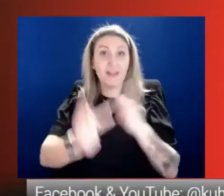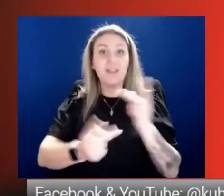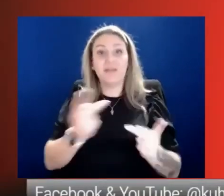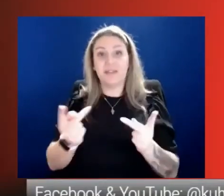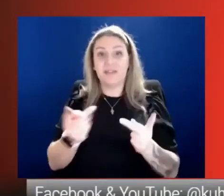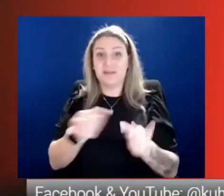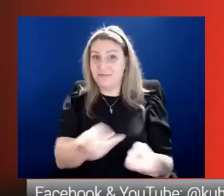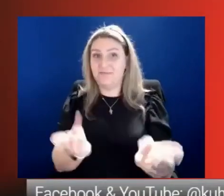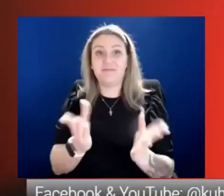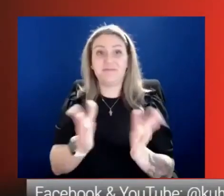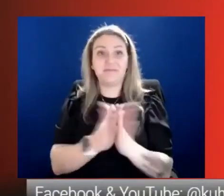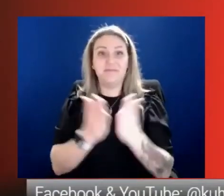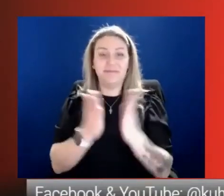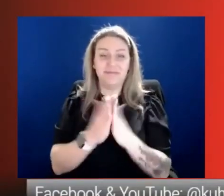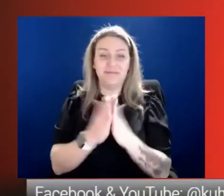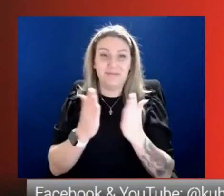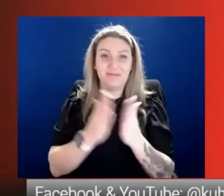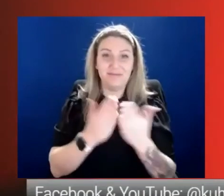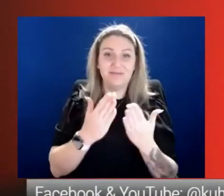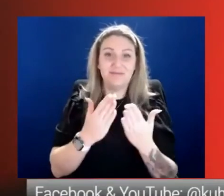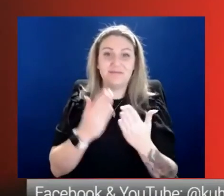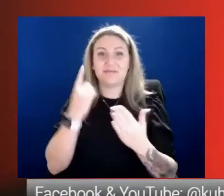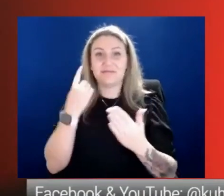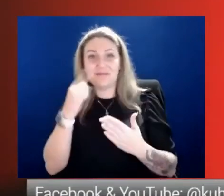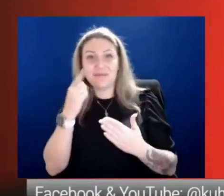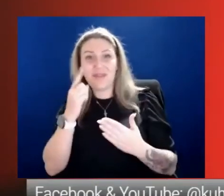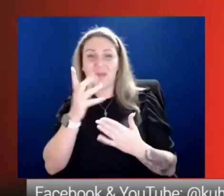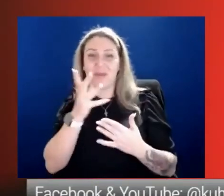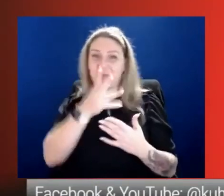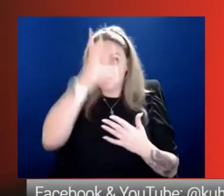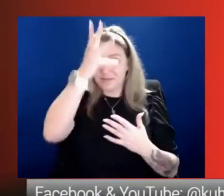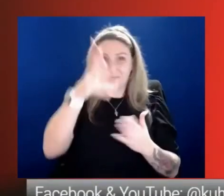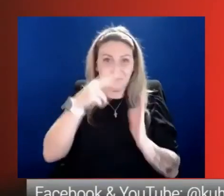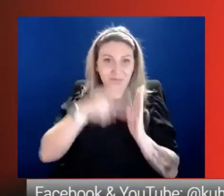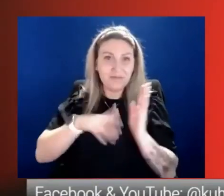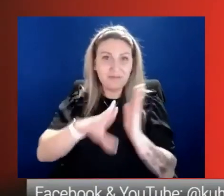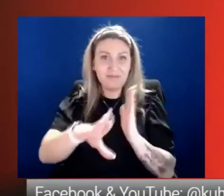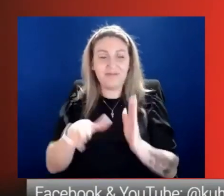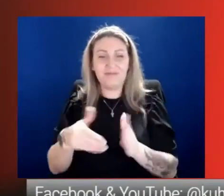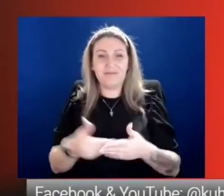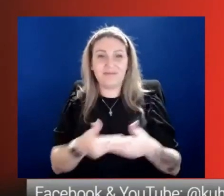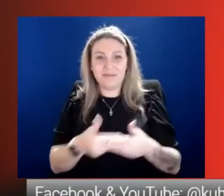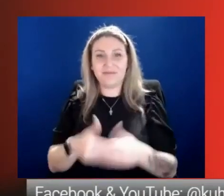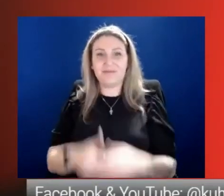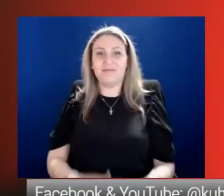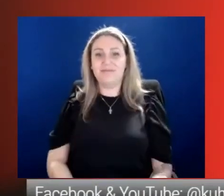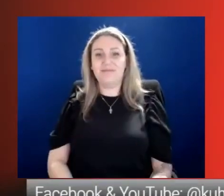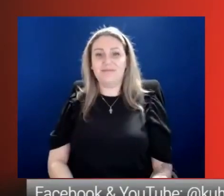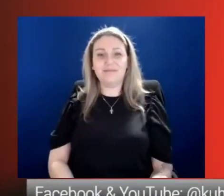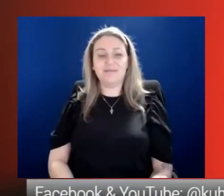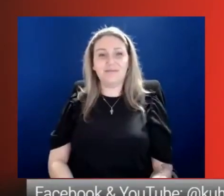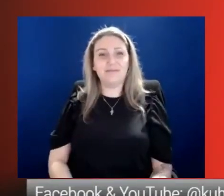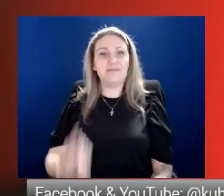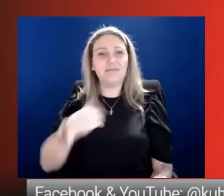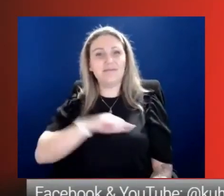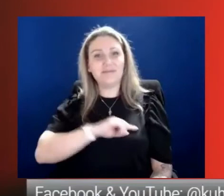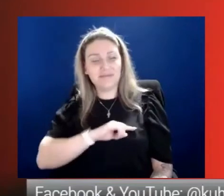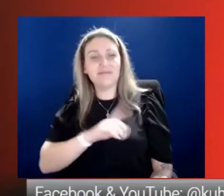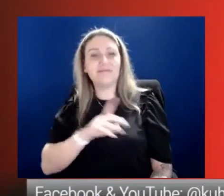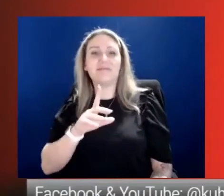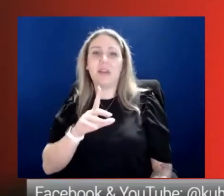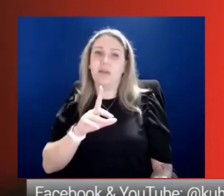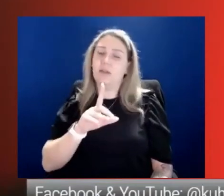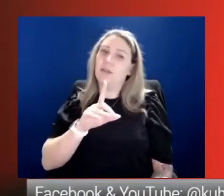to parents to read to their babies. So we leverage that money to buy lots and lots of great books for